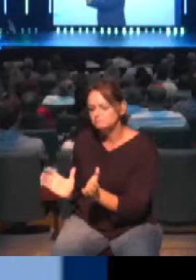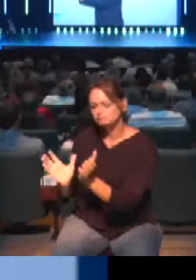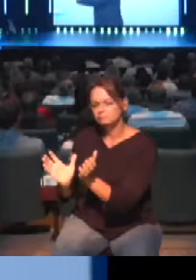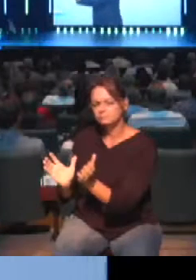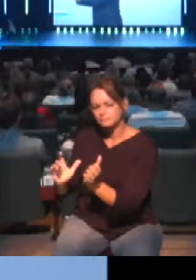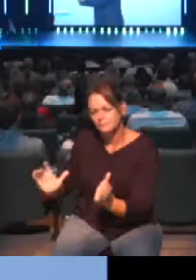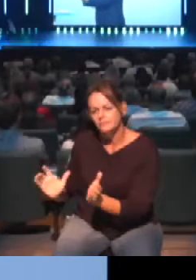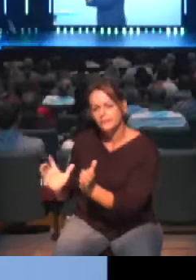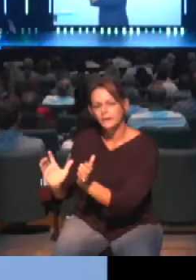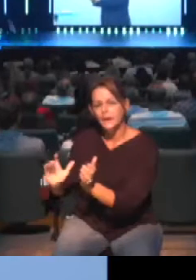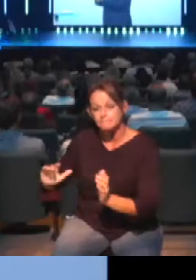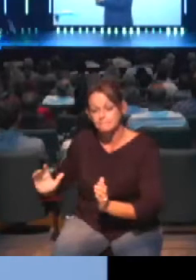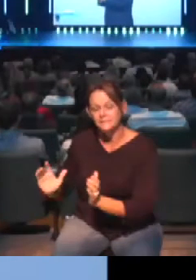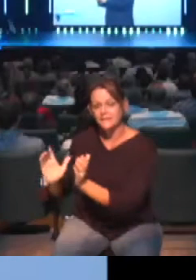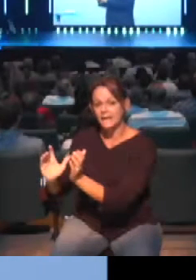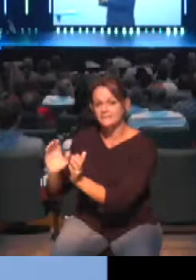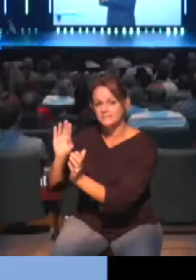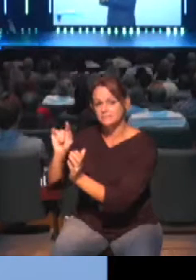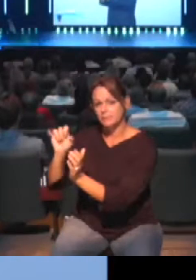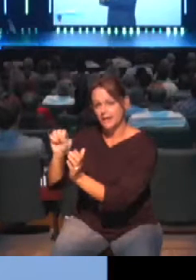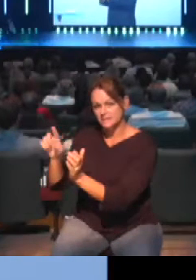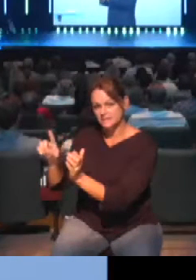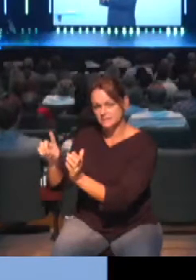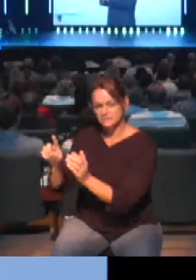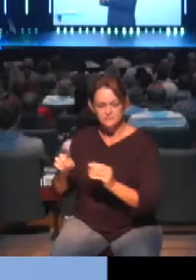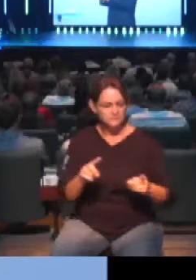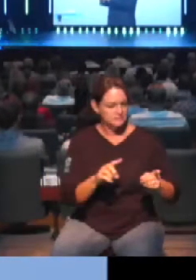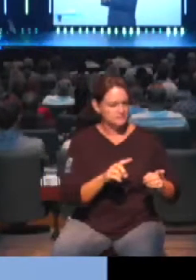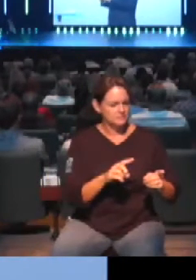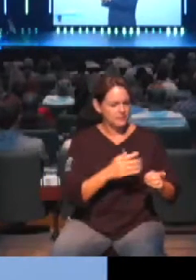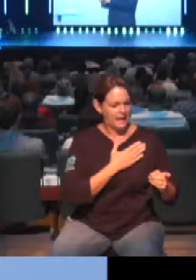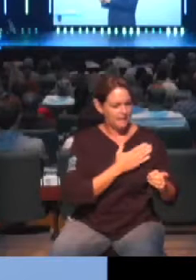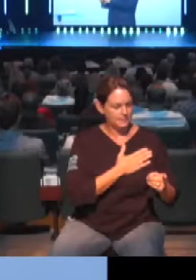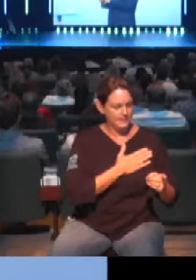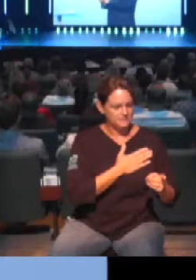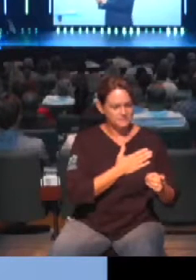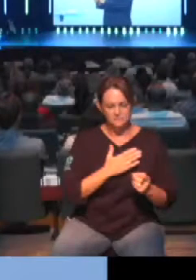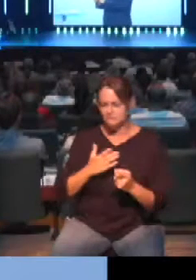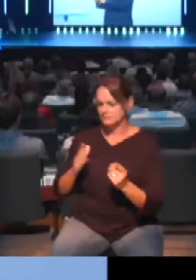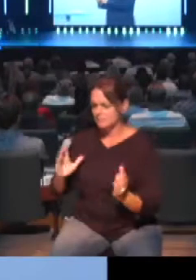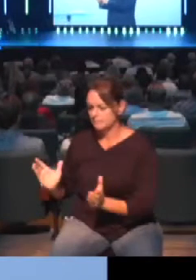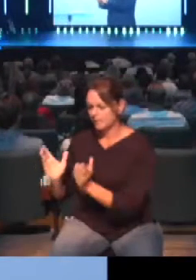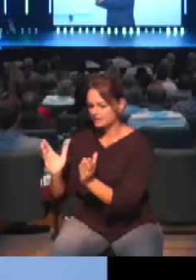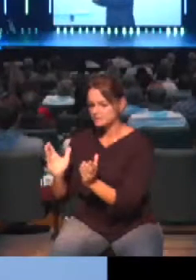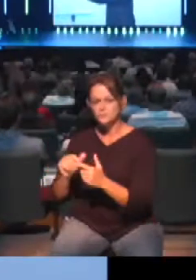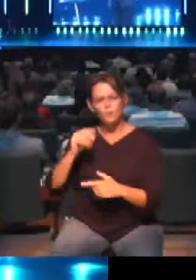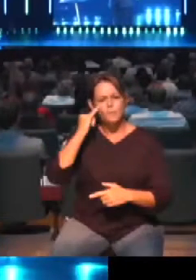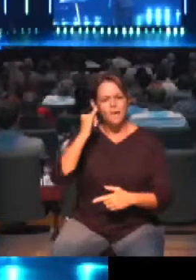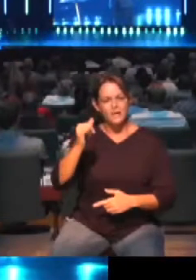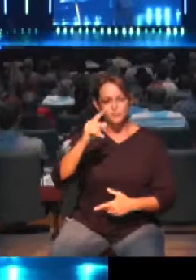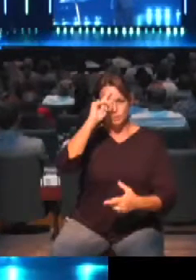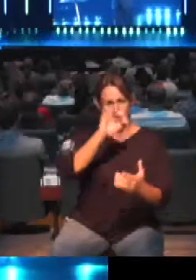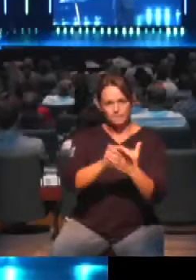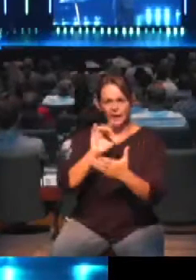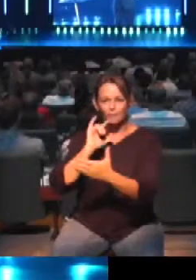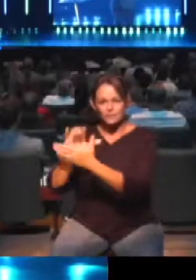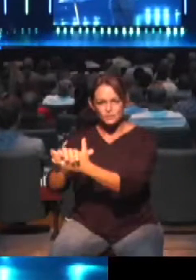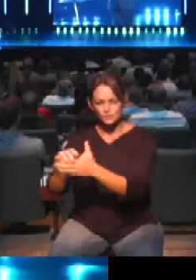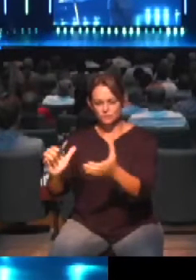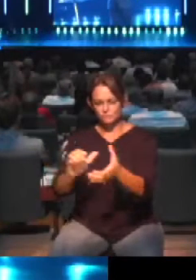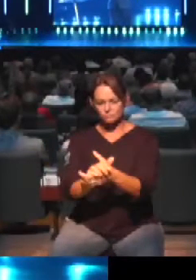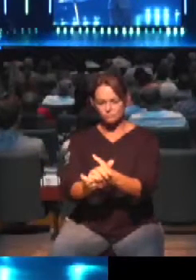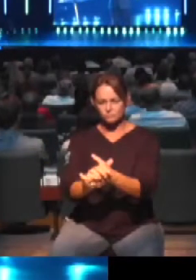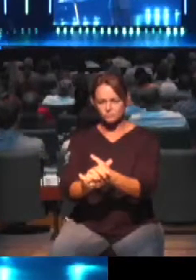to help them. So it'd be okay. Wouldn't it be okay if God got behind you in your marriage and pushed you forward, or